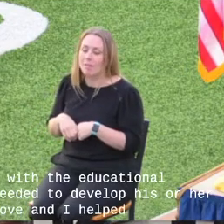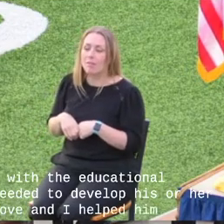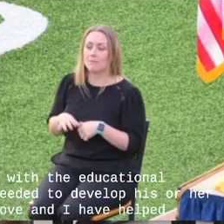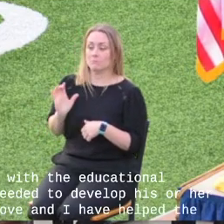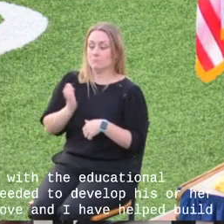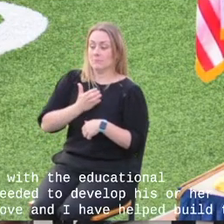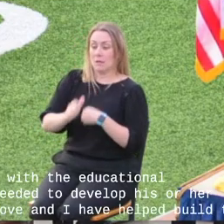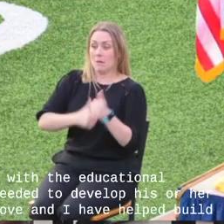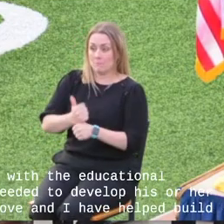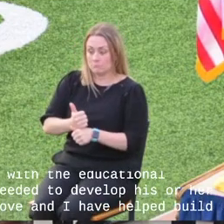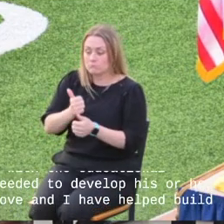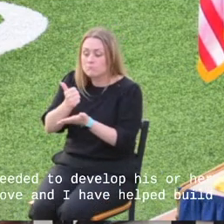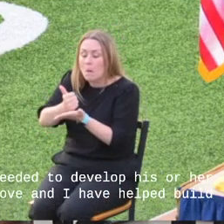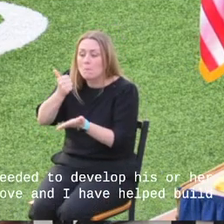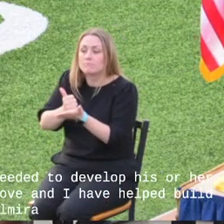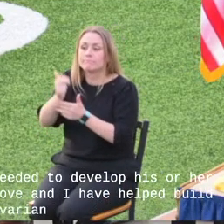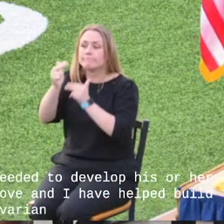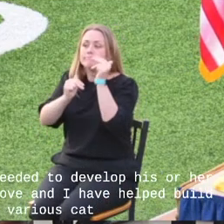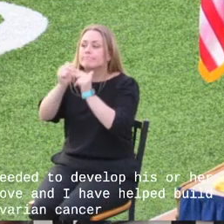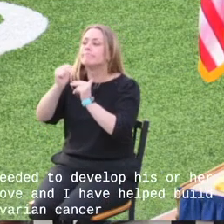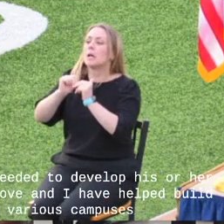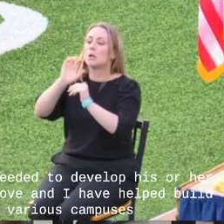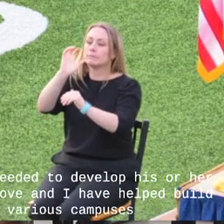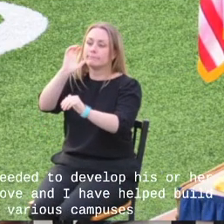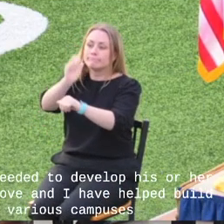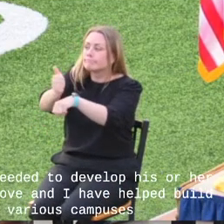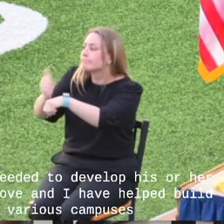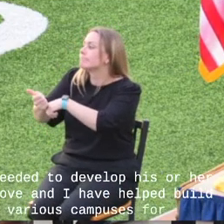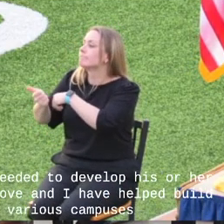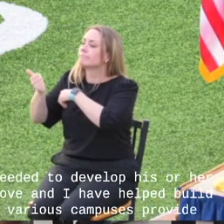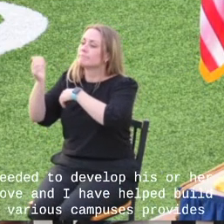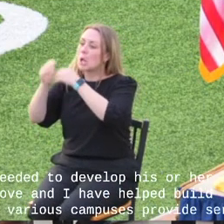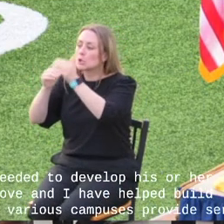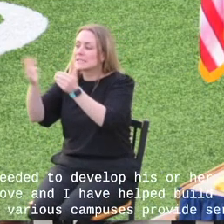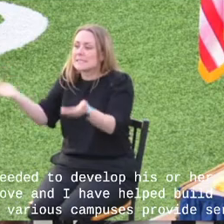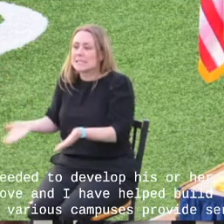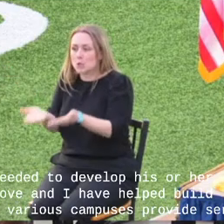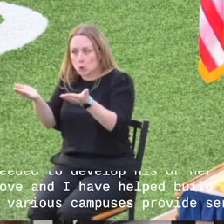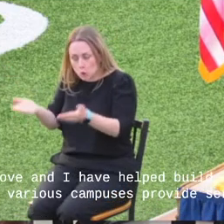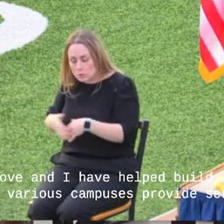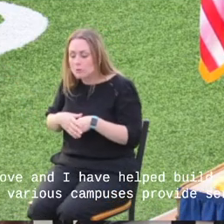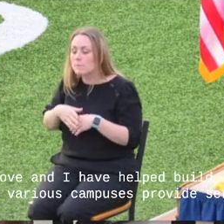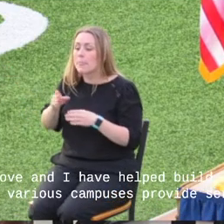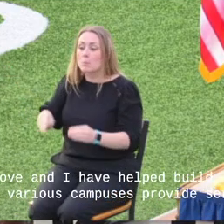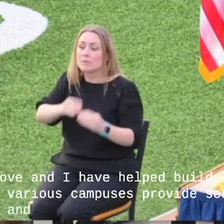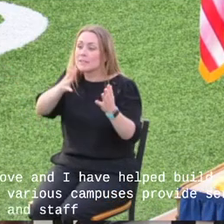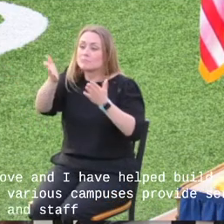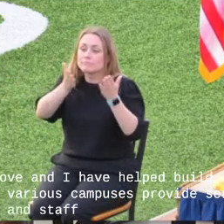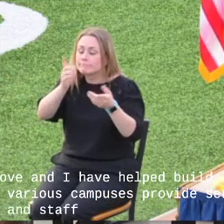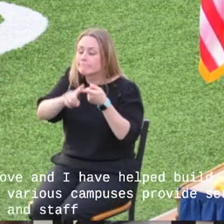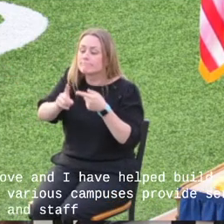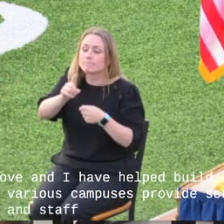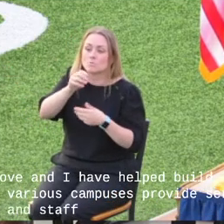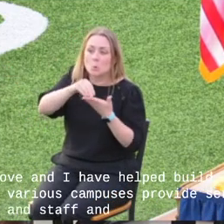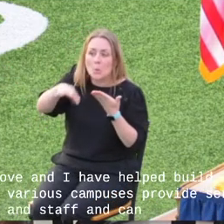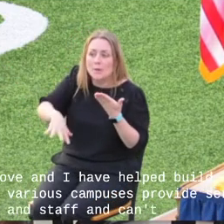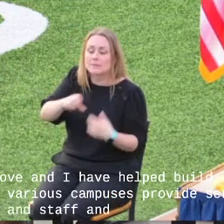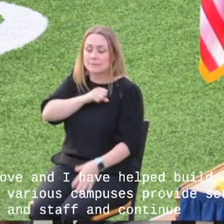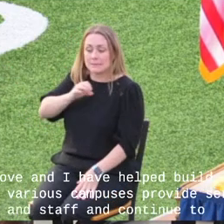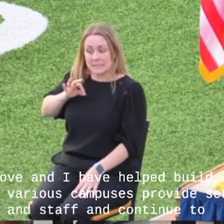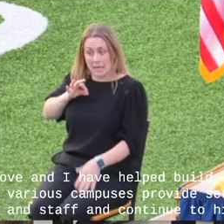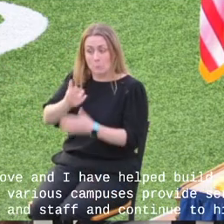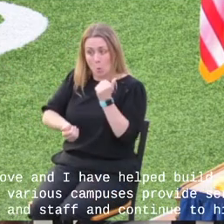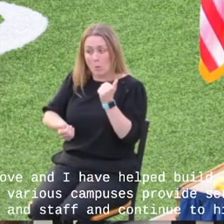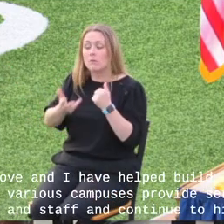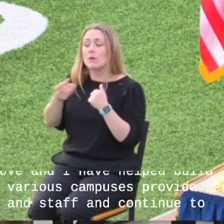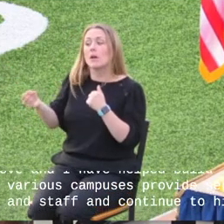helped build facilities on our various campuses, provide services to our students and staff, and continue to